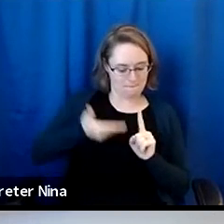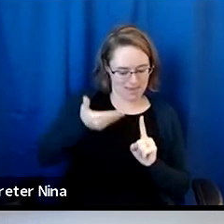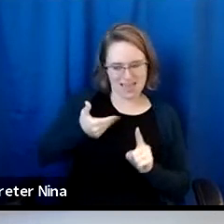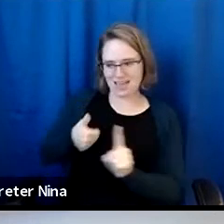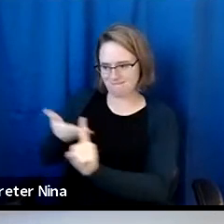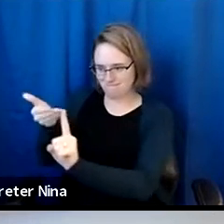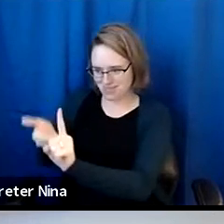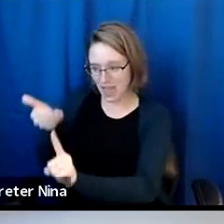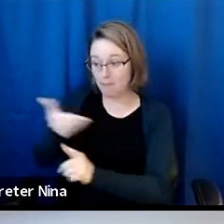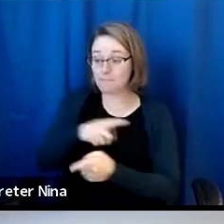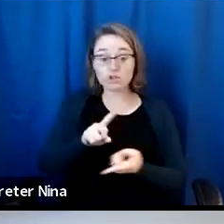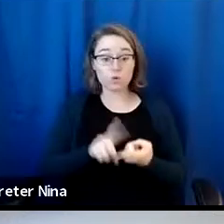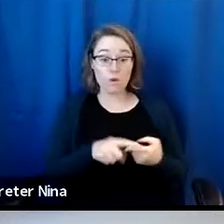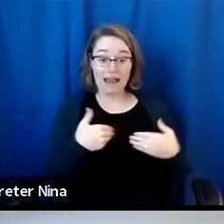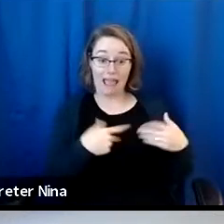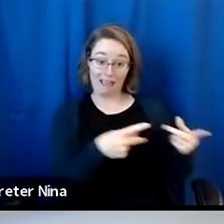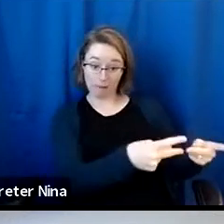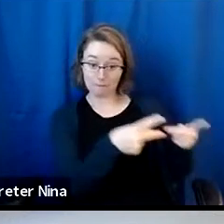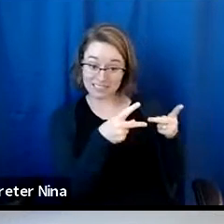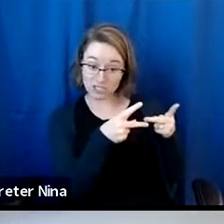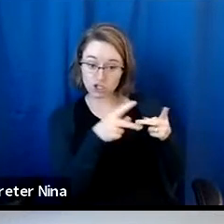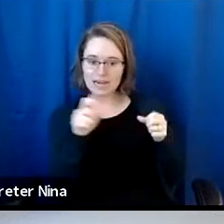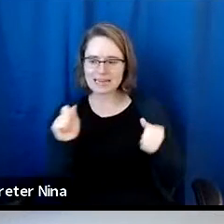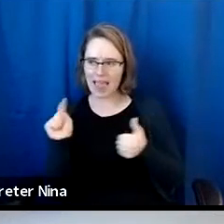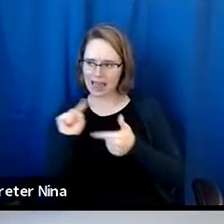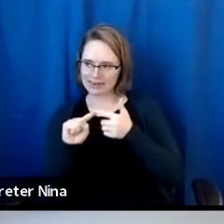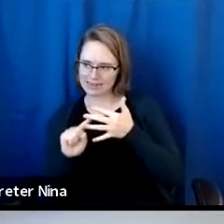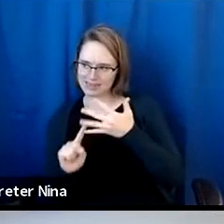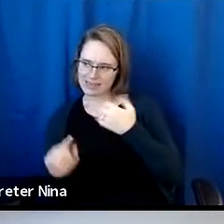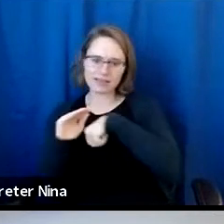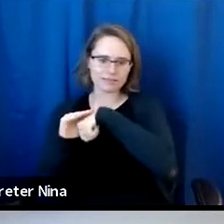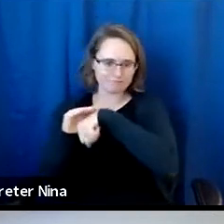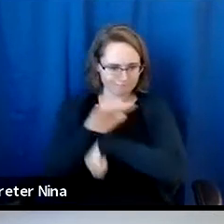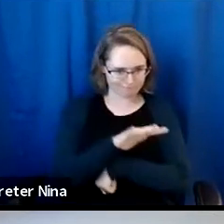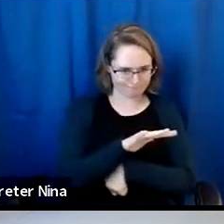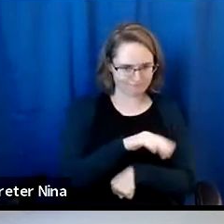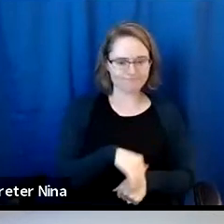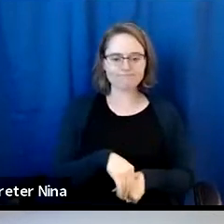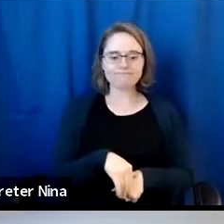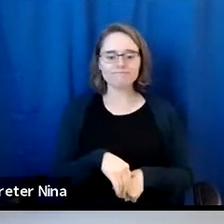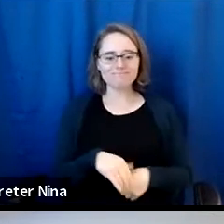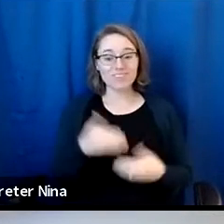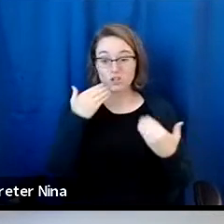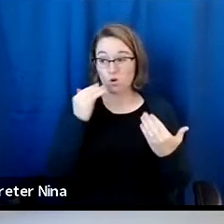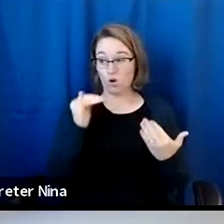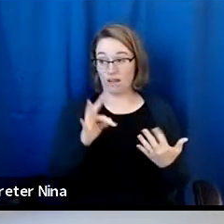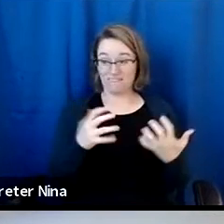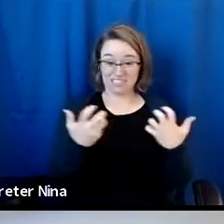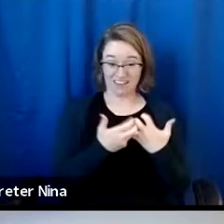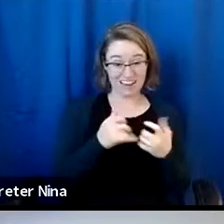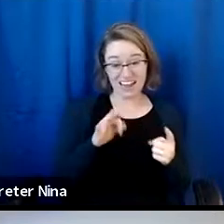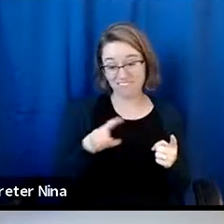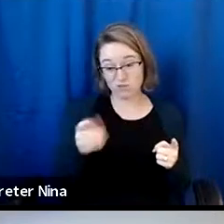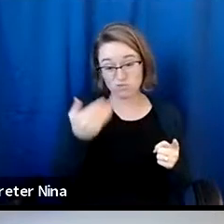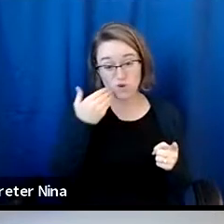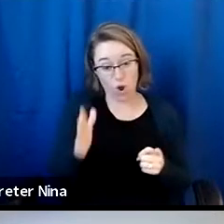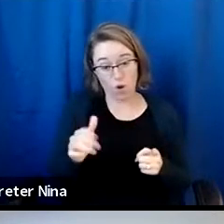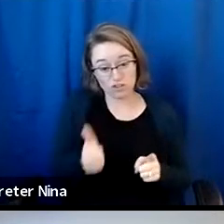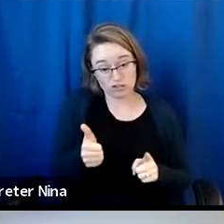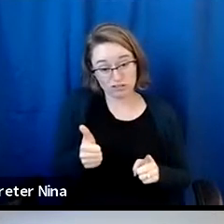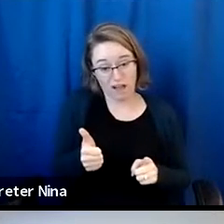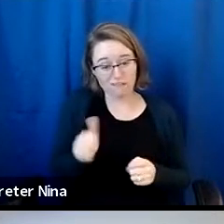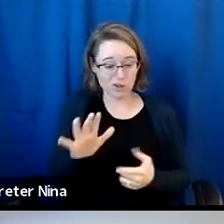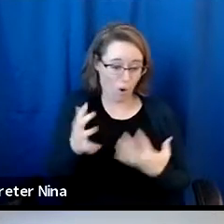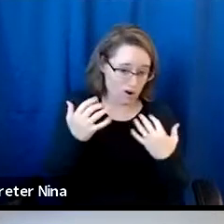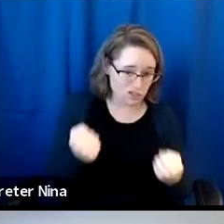position, then everything else that Sharon and Joyce are saying come into play. Is this, because you don't know if it's a fit if you don't know yourself and what your strengths are and what you're